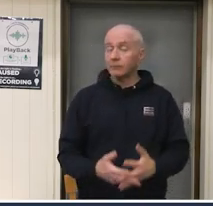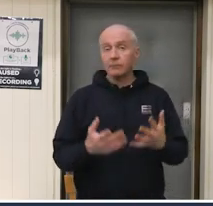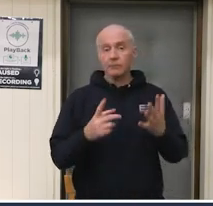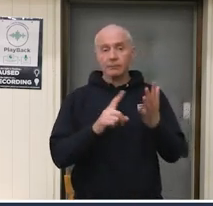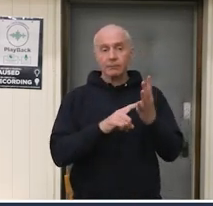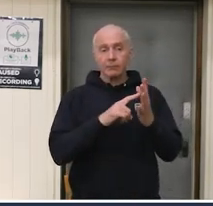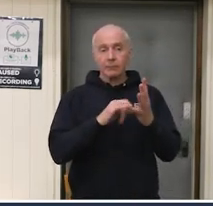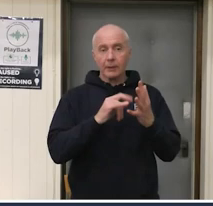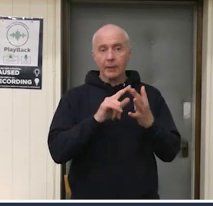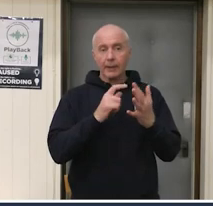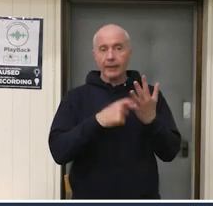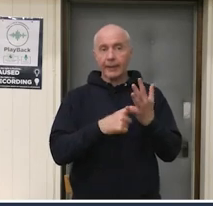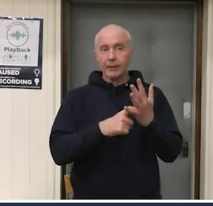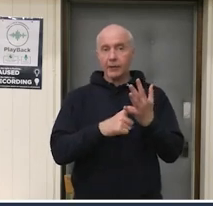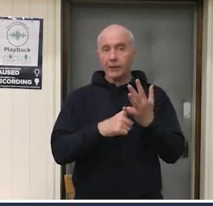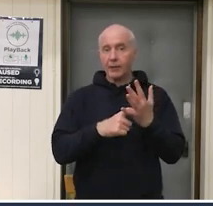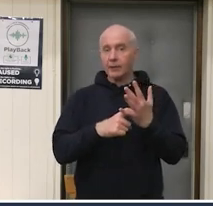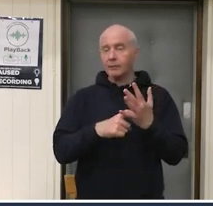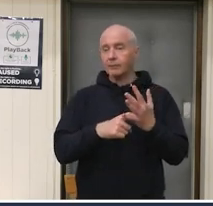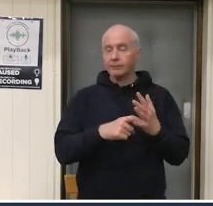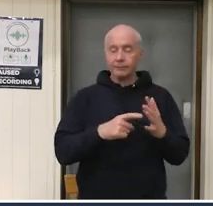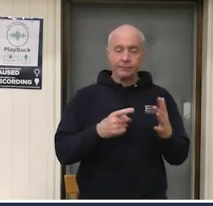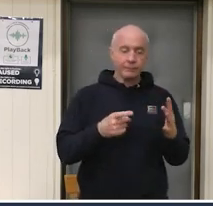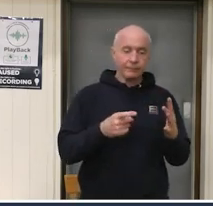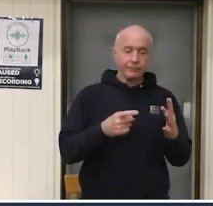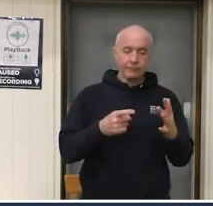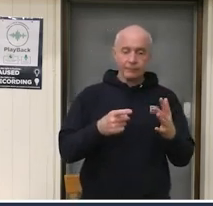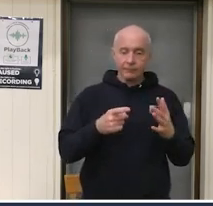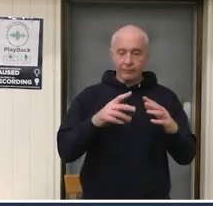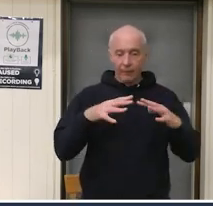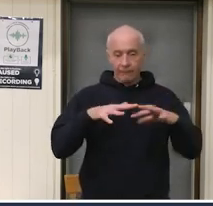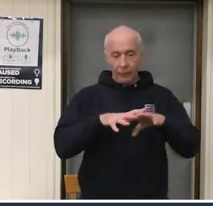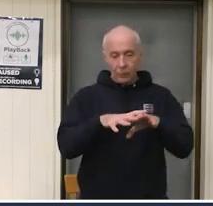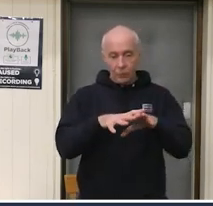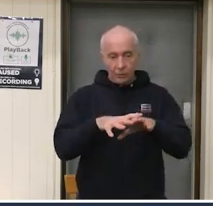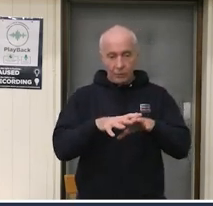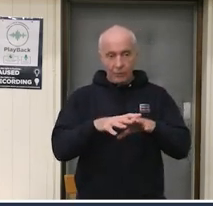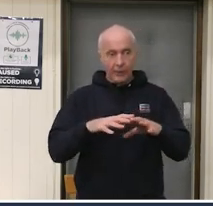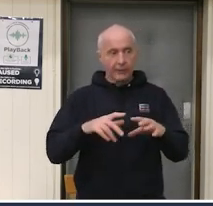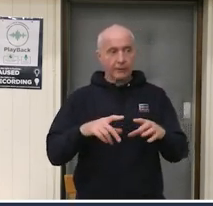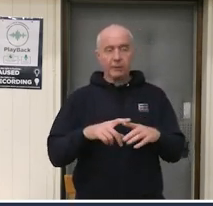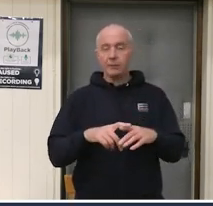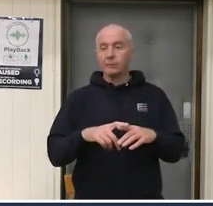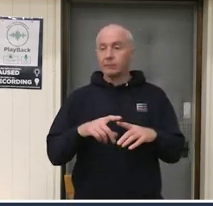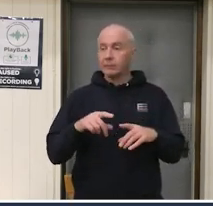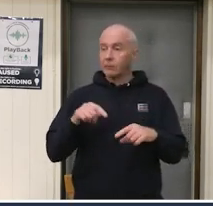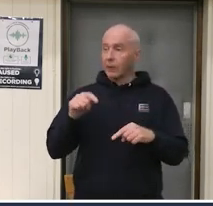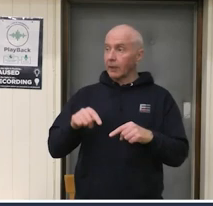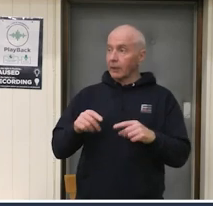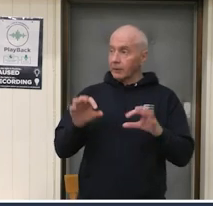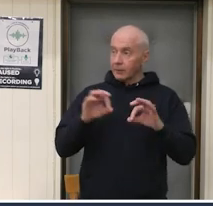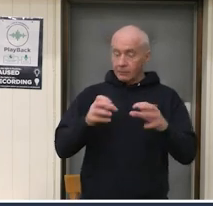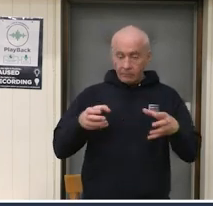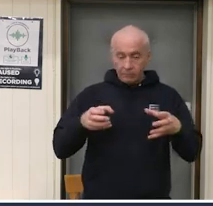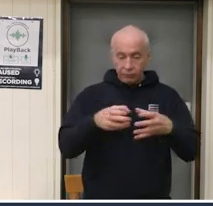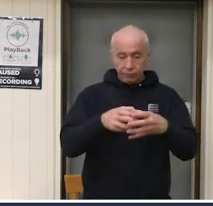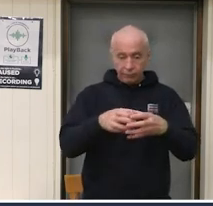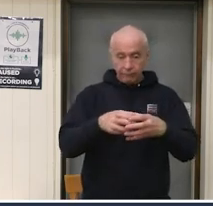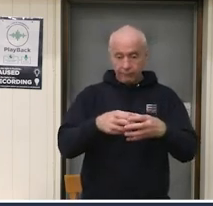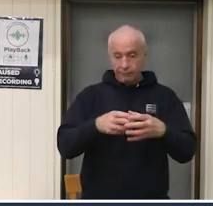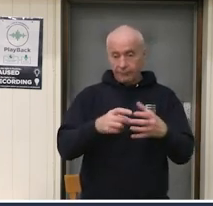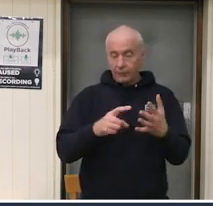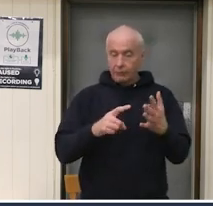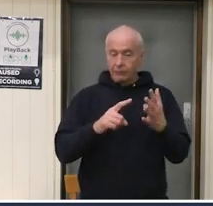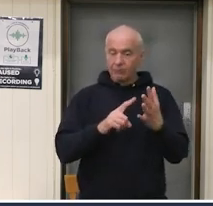now, inertial confinement fusion, where ostensibly there's no active confinement, it's just the inertia